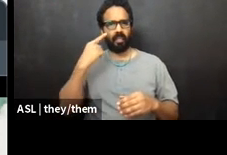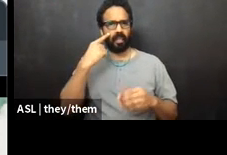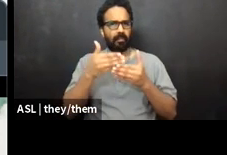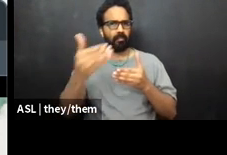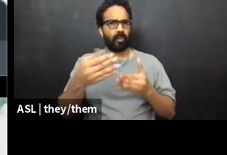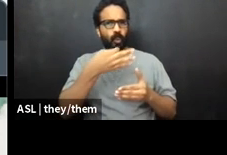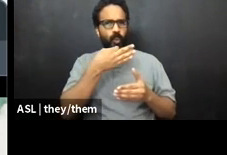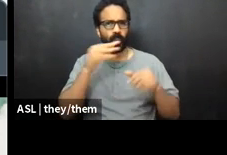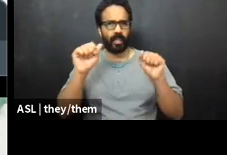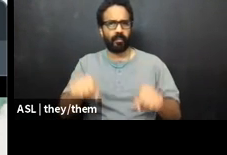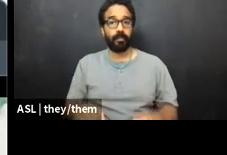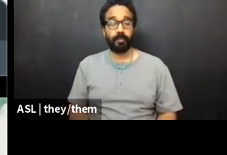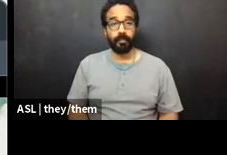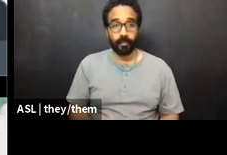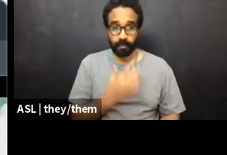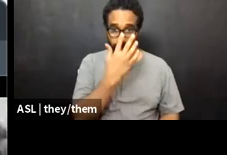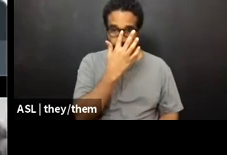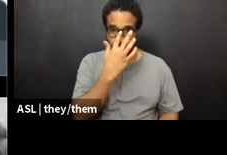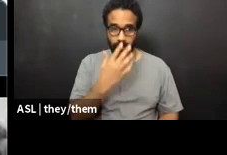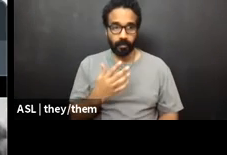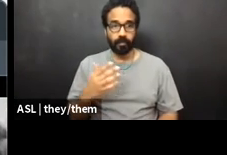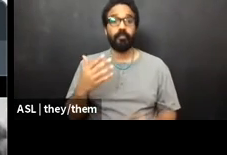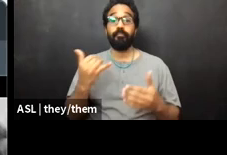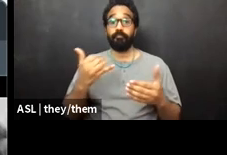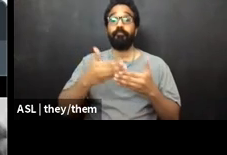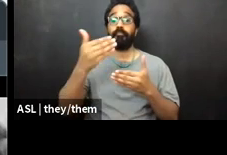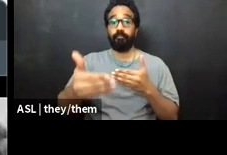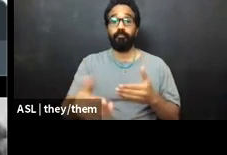slide. Okay.